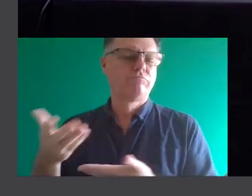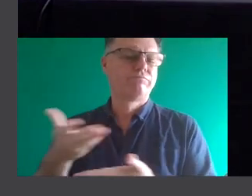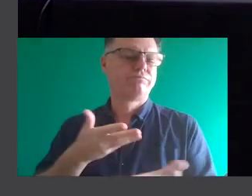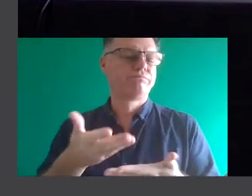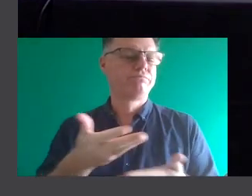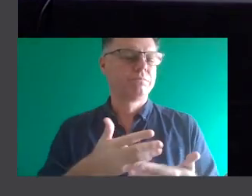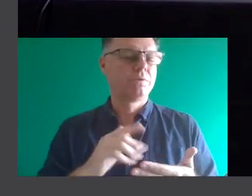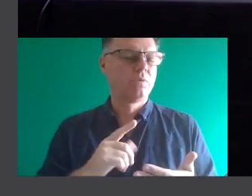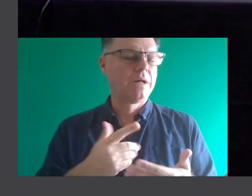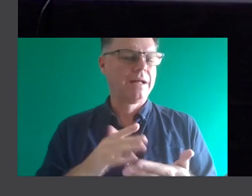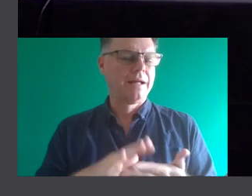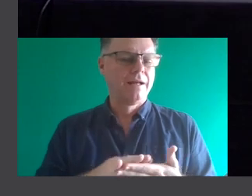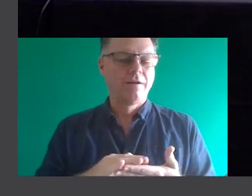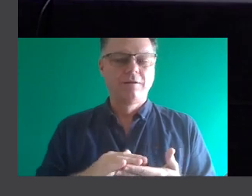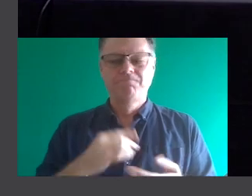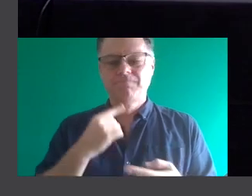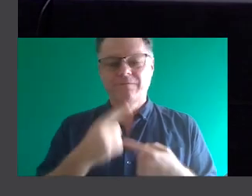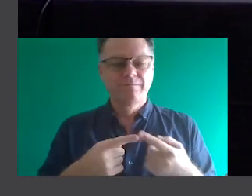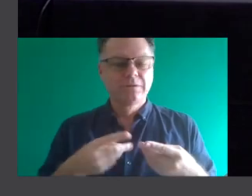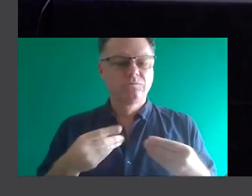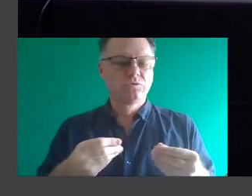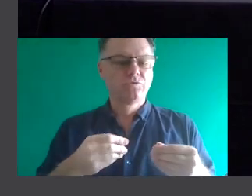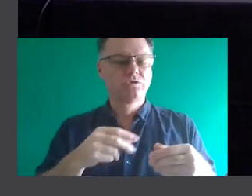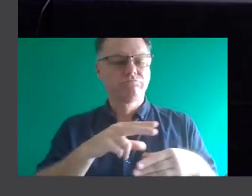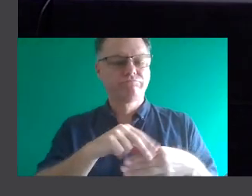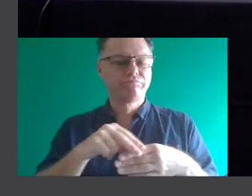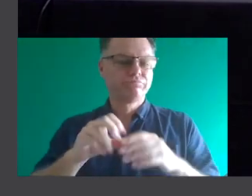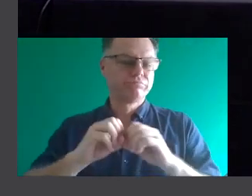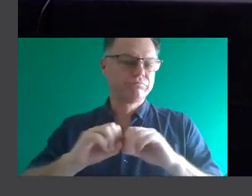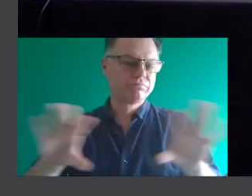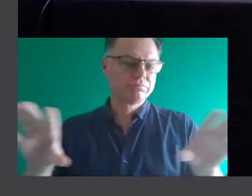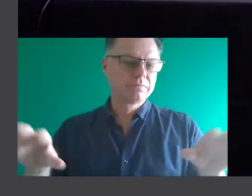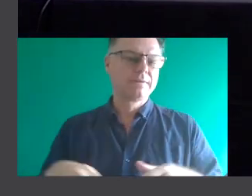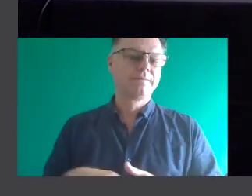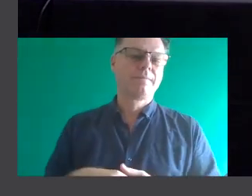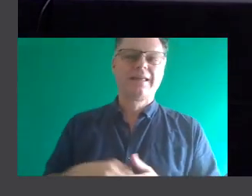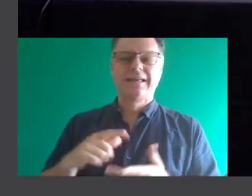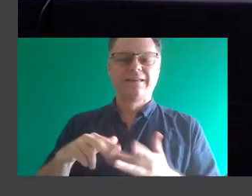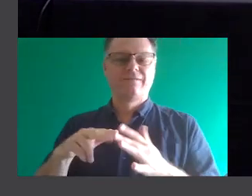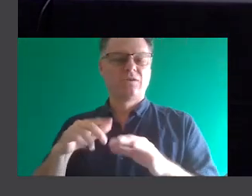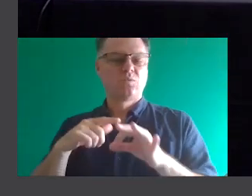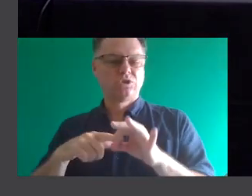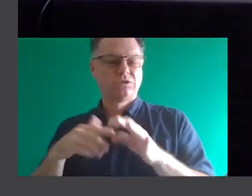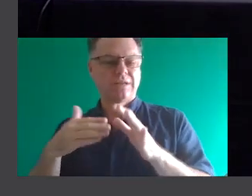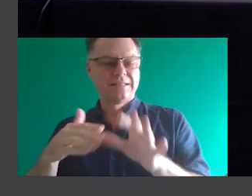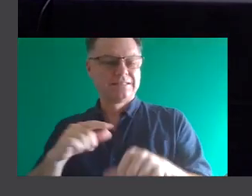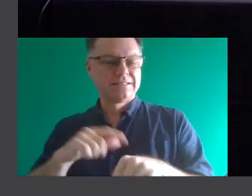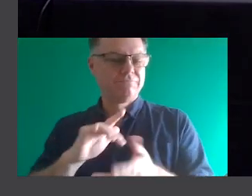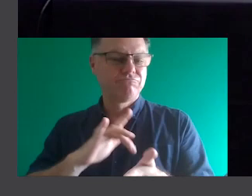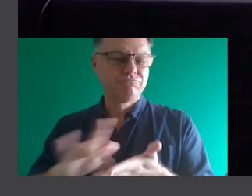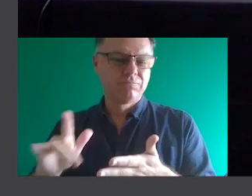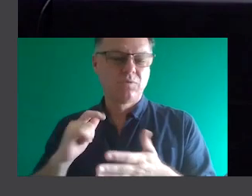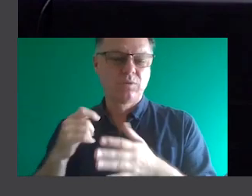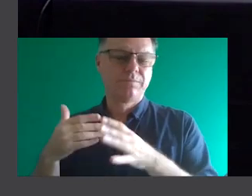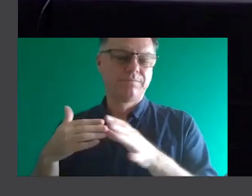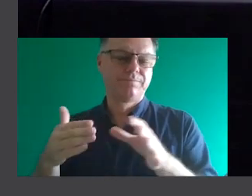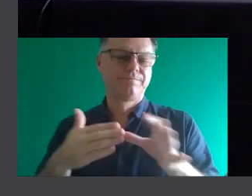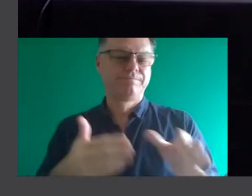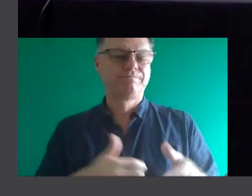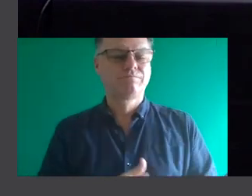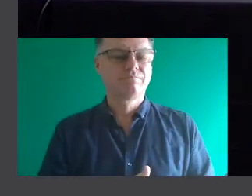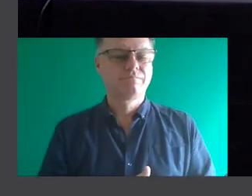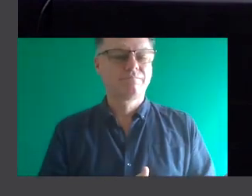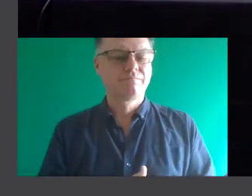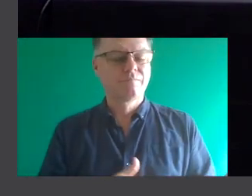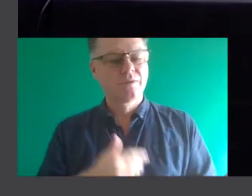the conversation after the event by sending any relevant resources and answering any of the questions we weren't able to get to